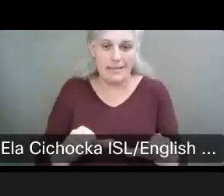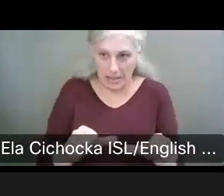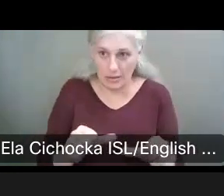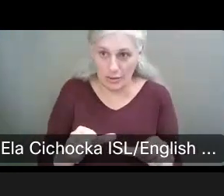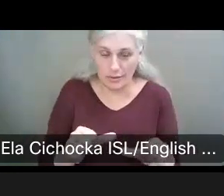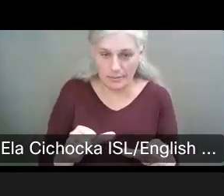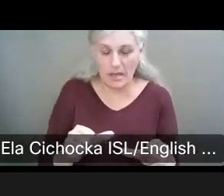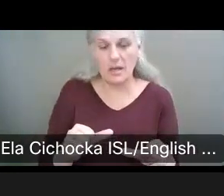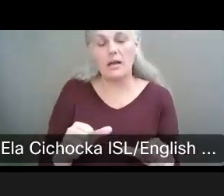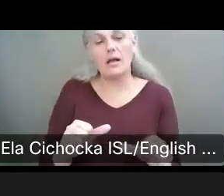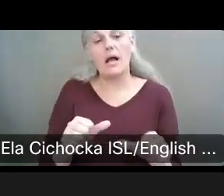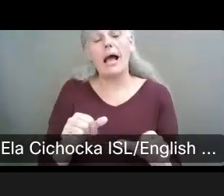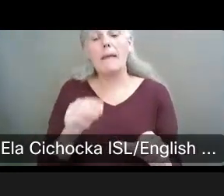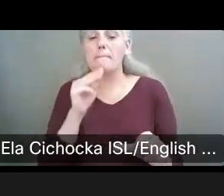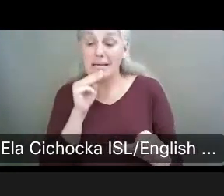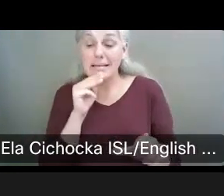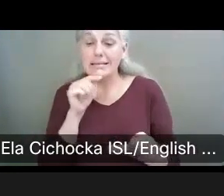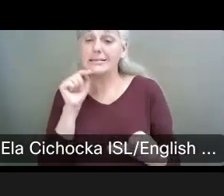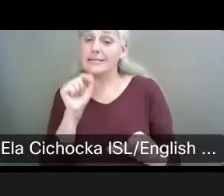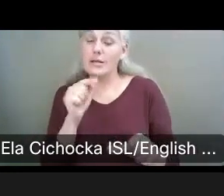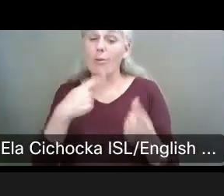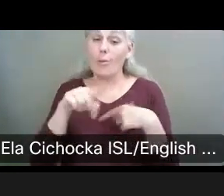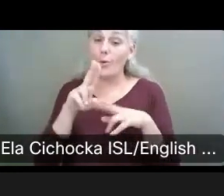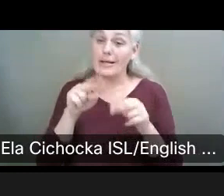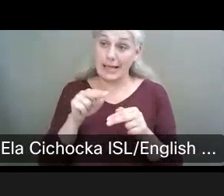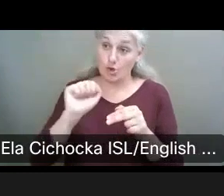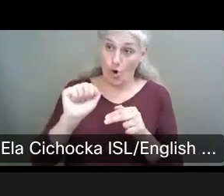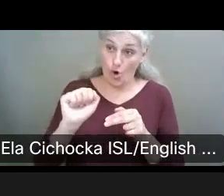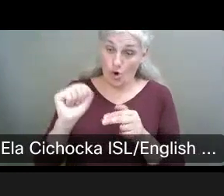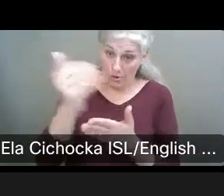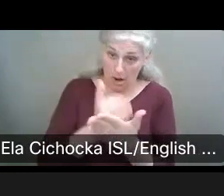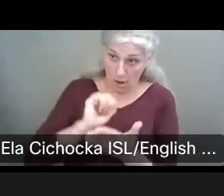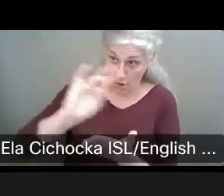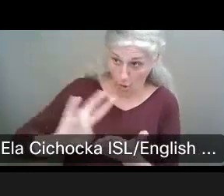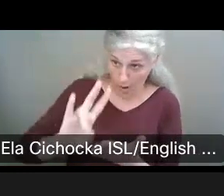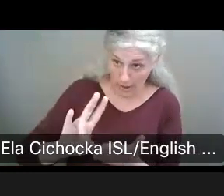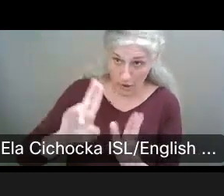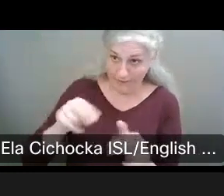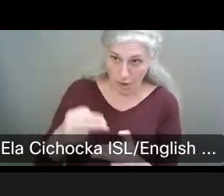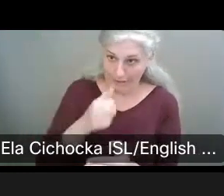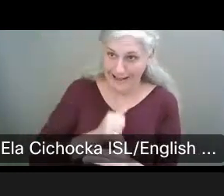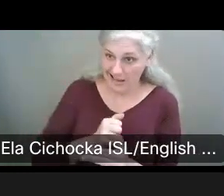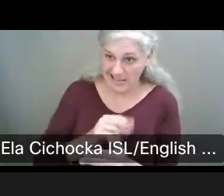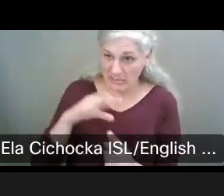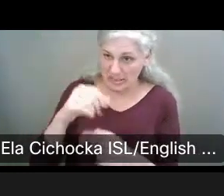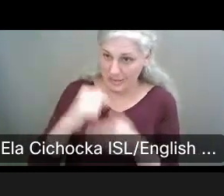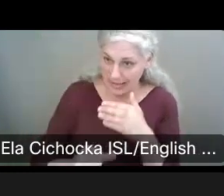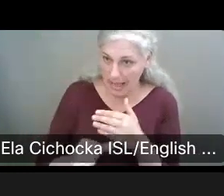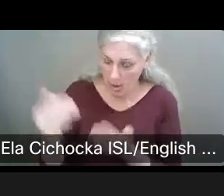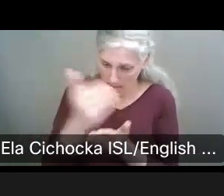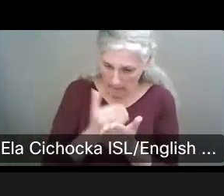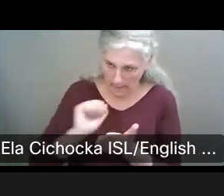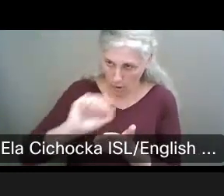implementation. And it means that we can take your questions. If we can't answer them on the day, we can take them directly